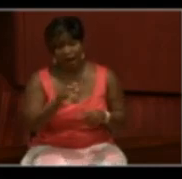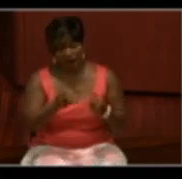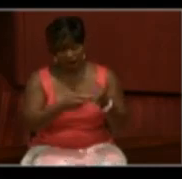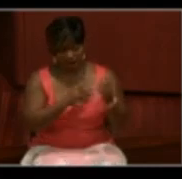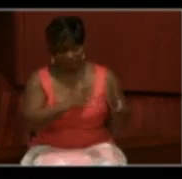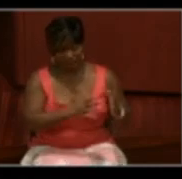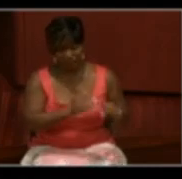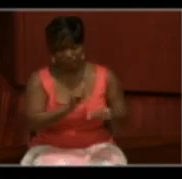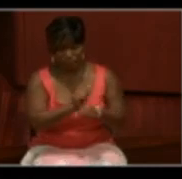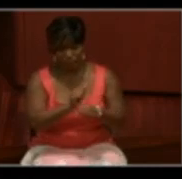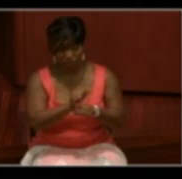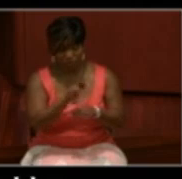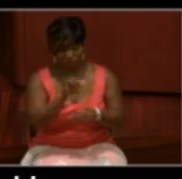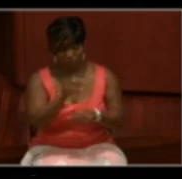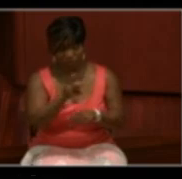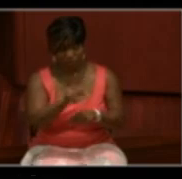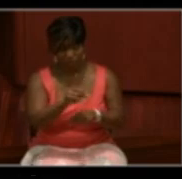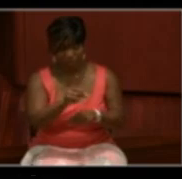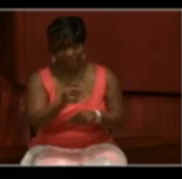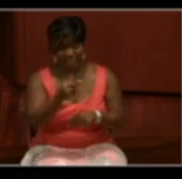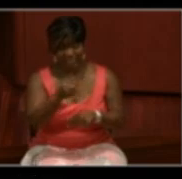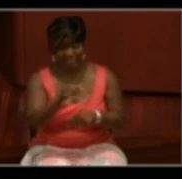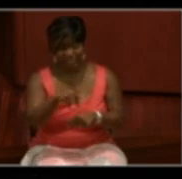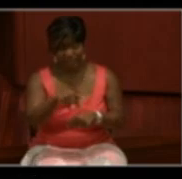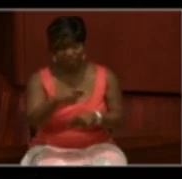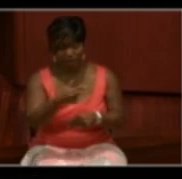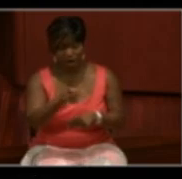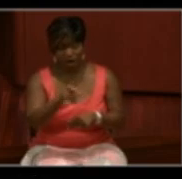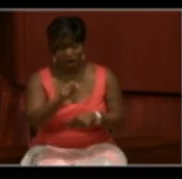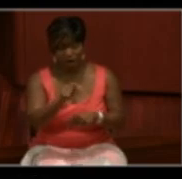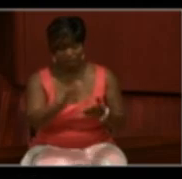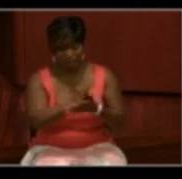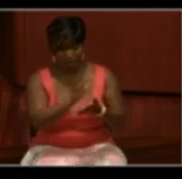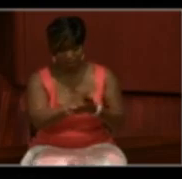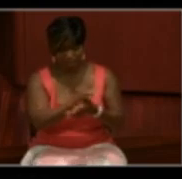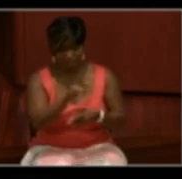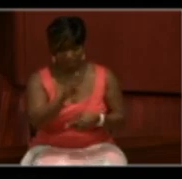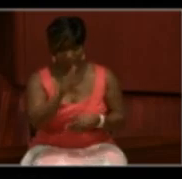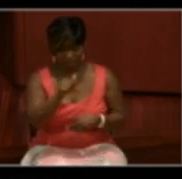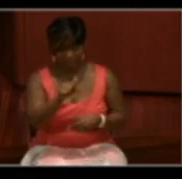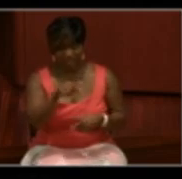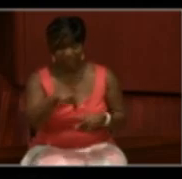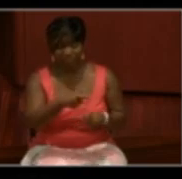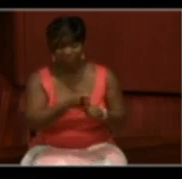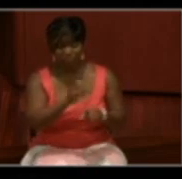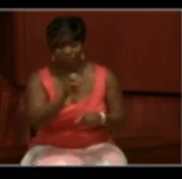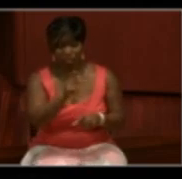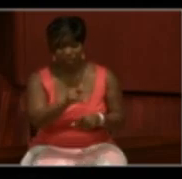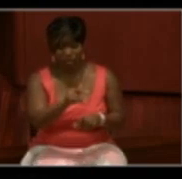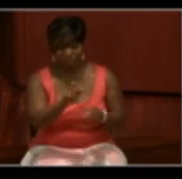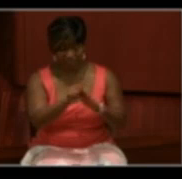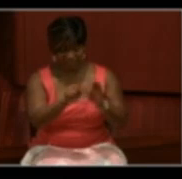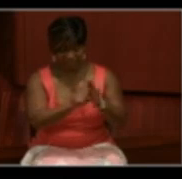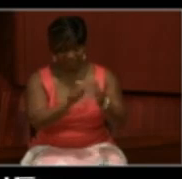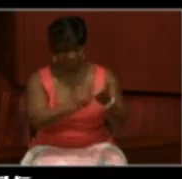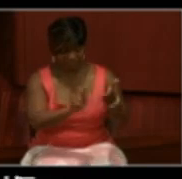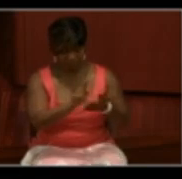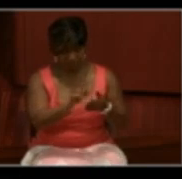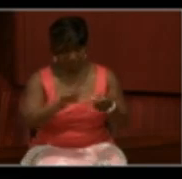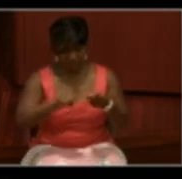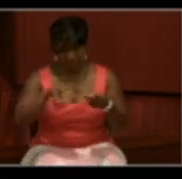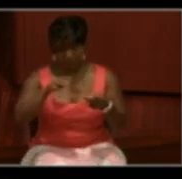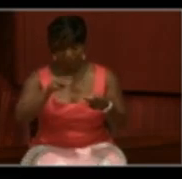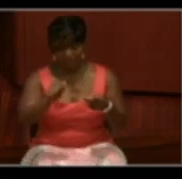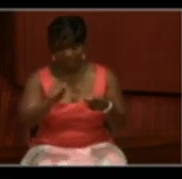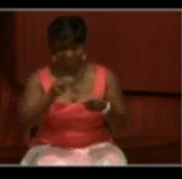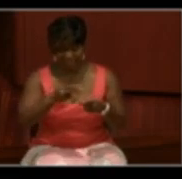A. Gephardt papers. Theresa has a bachelor's in history from Oklahoma State University and a master's in history